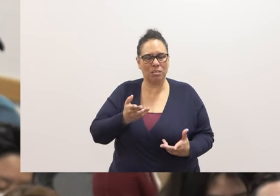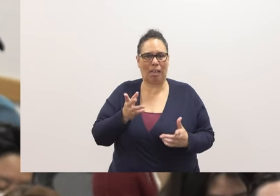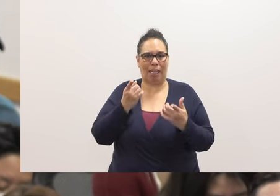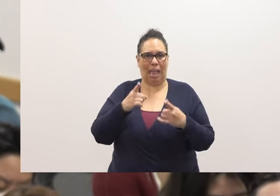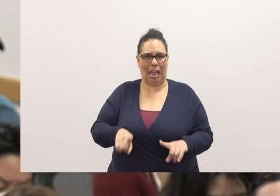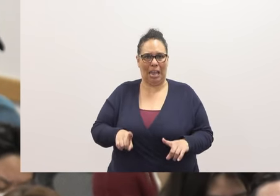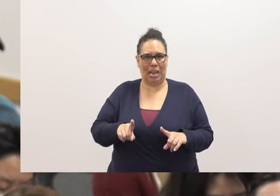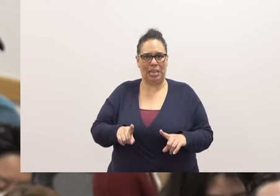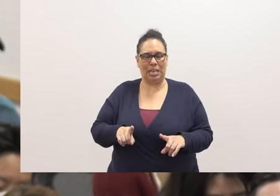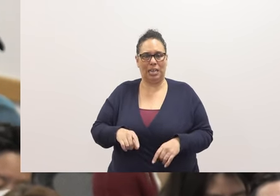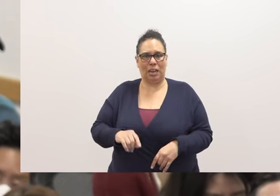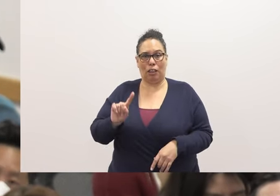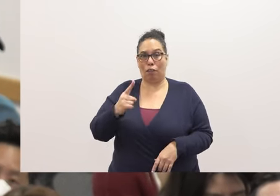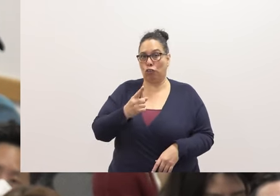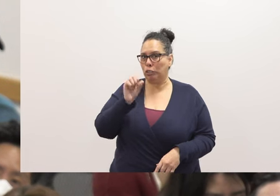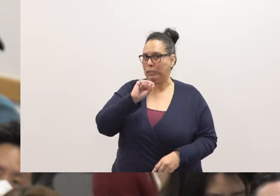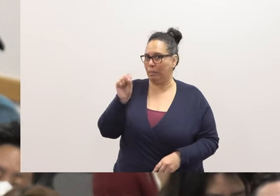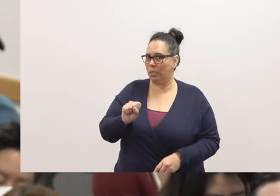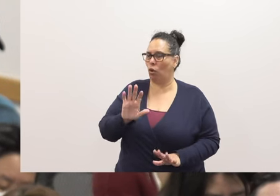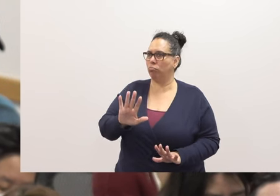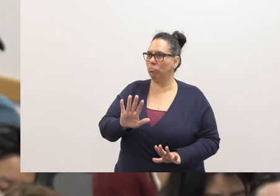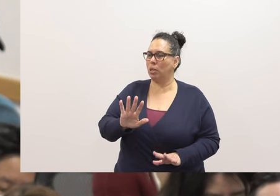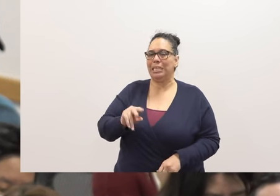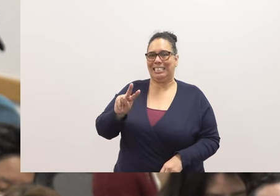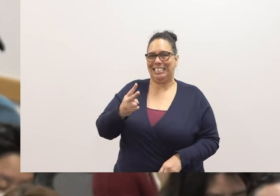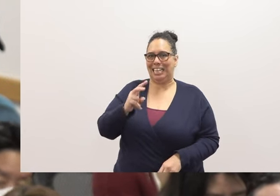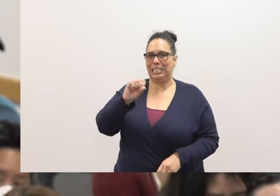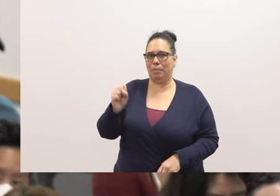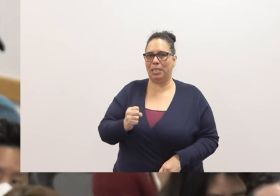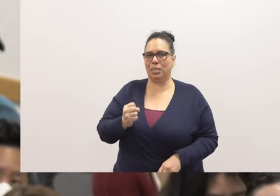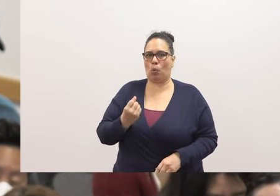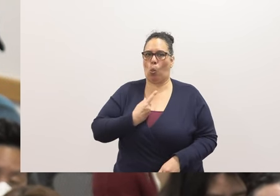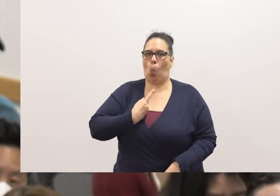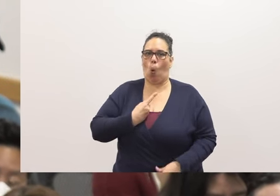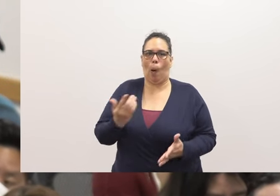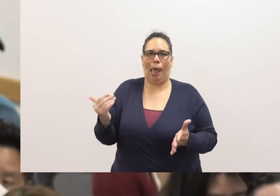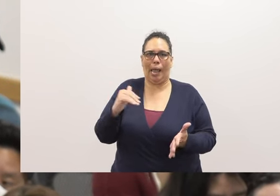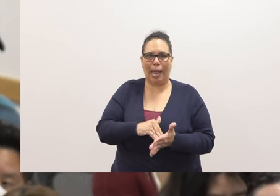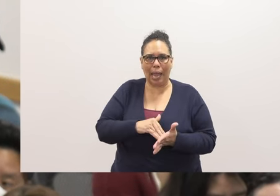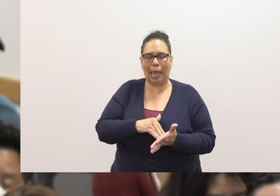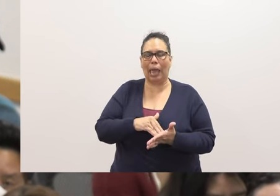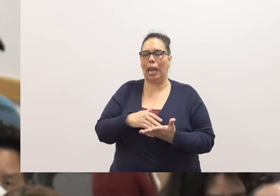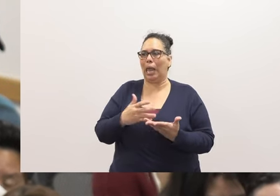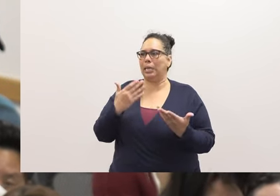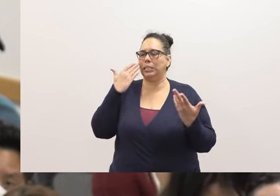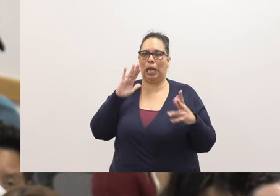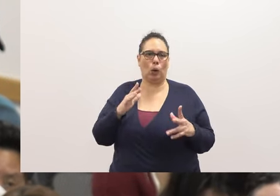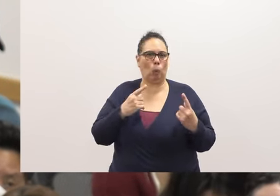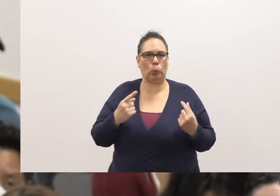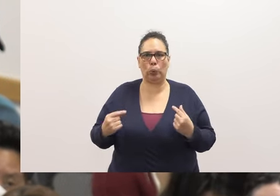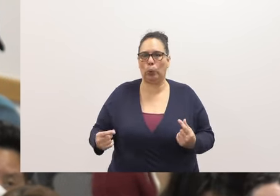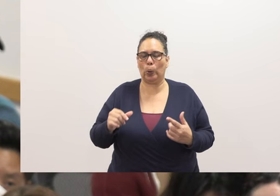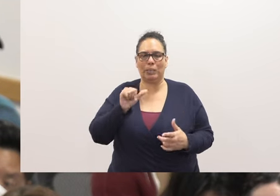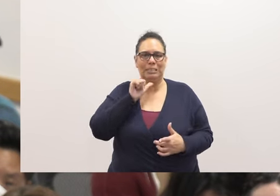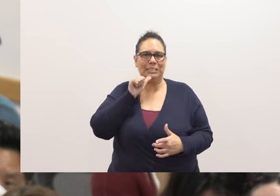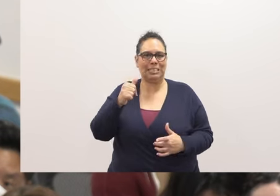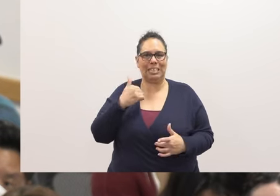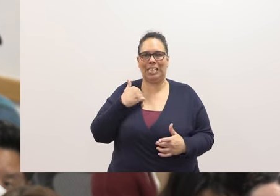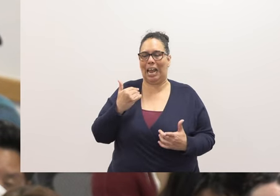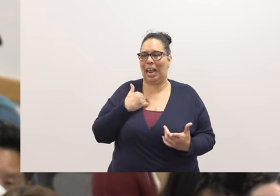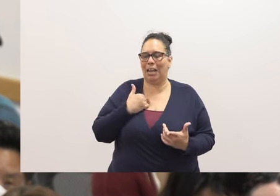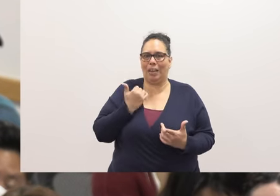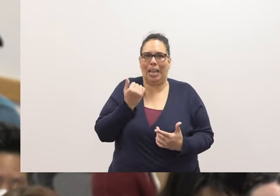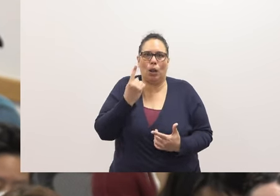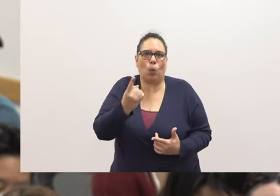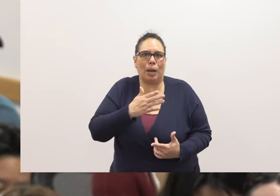in first semester. While second semester, I was alone again, trapped, didn't know what to do, didn't have an outlet on my campus to